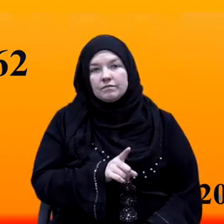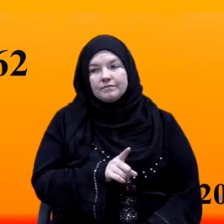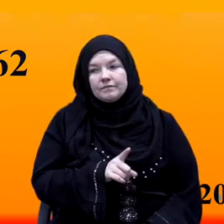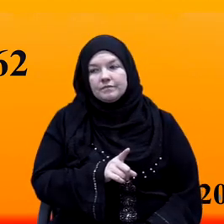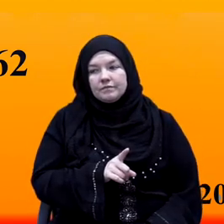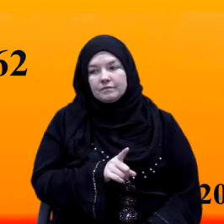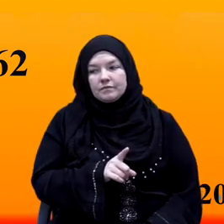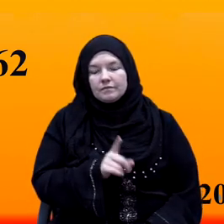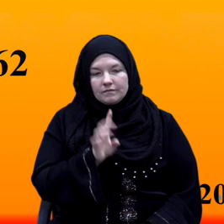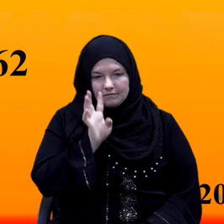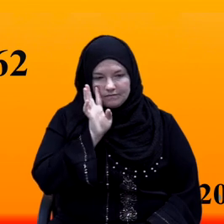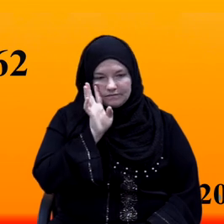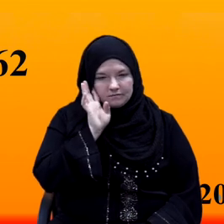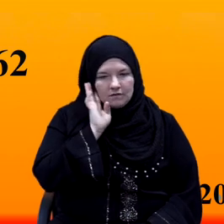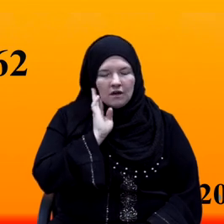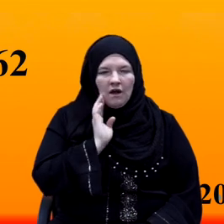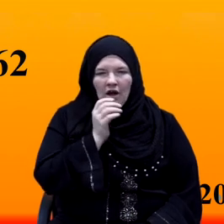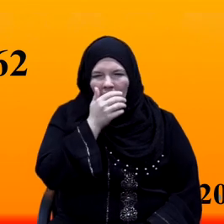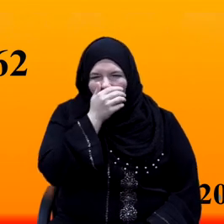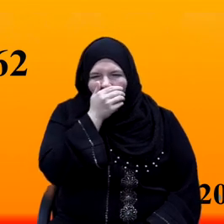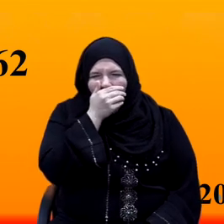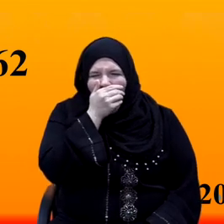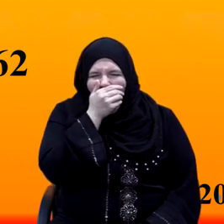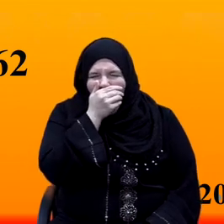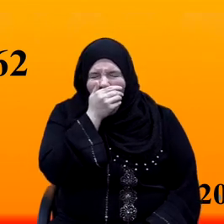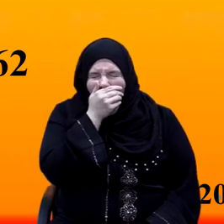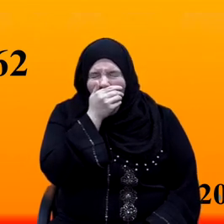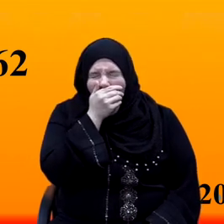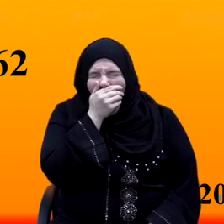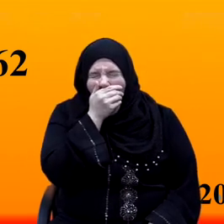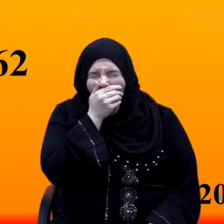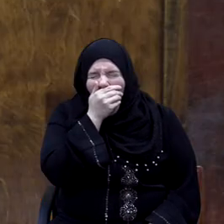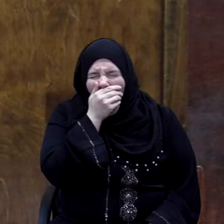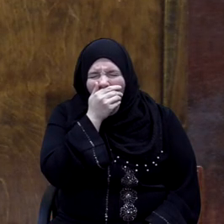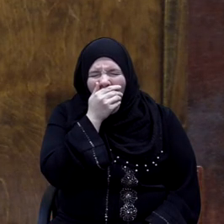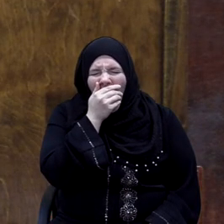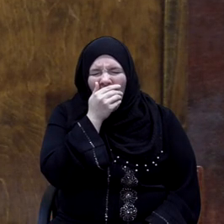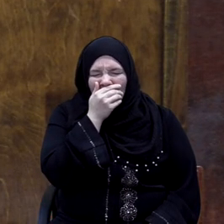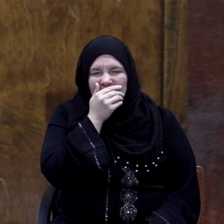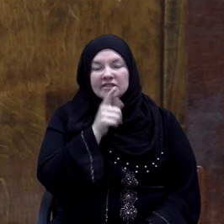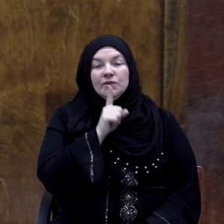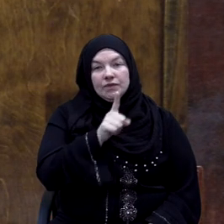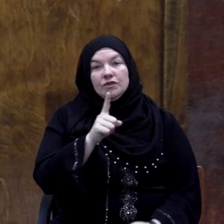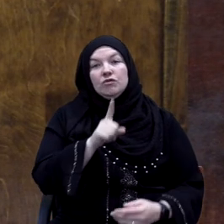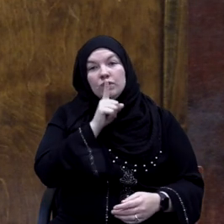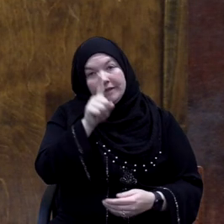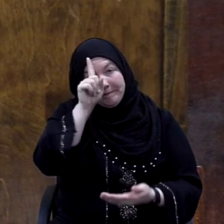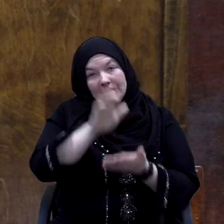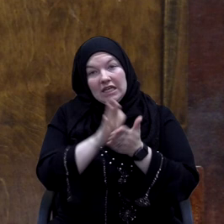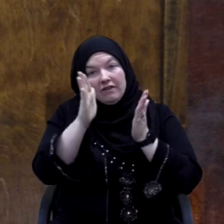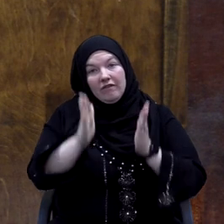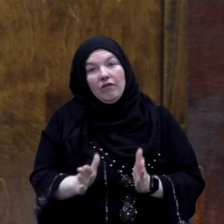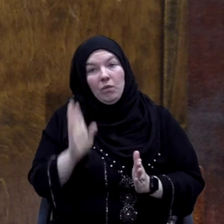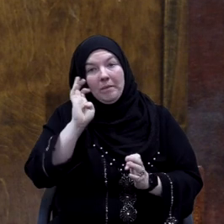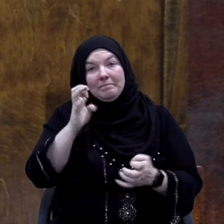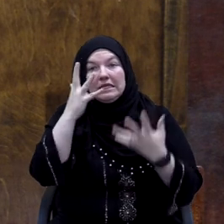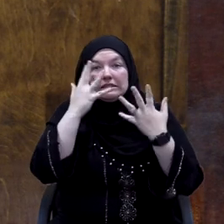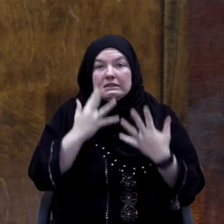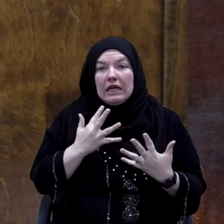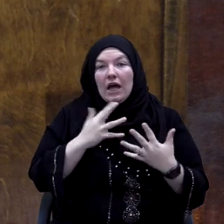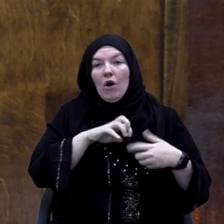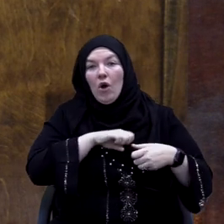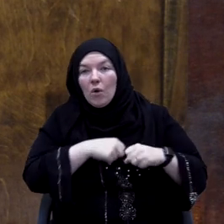Allah are not going to have grief, nor are they going to